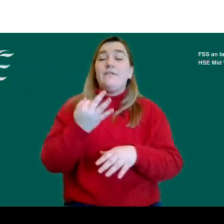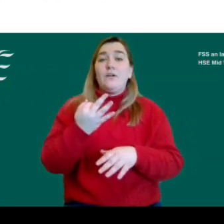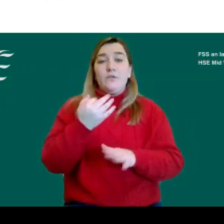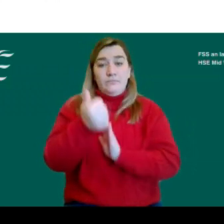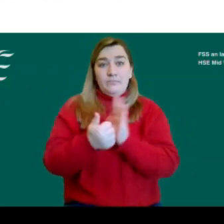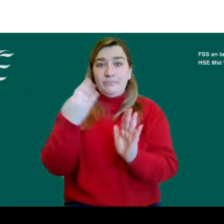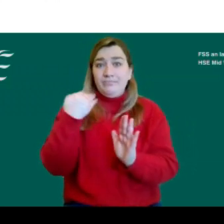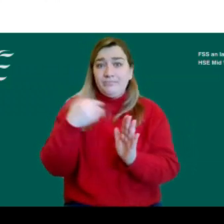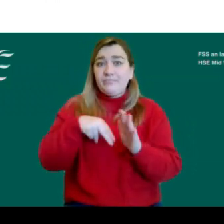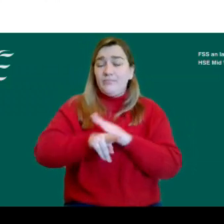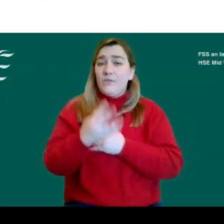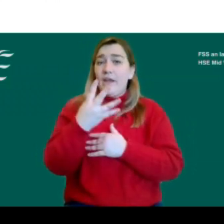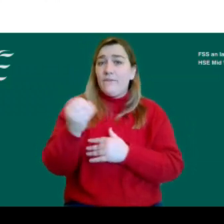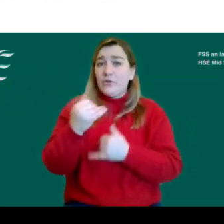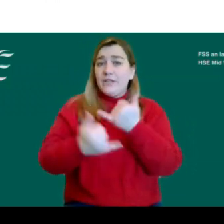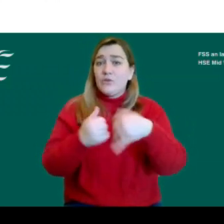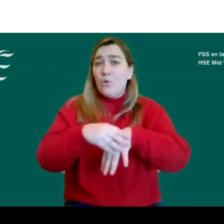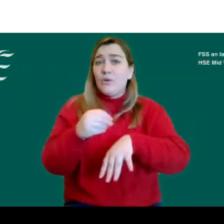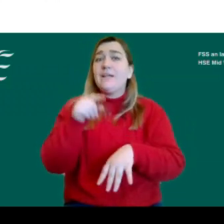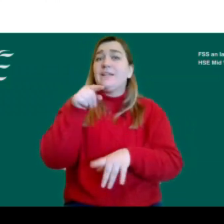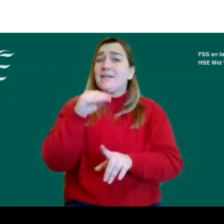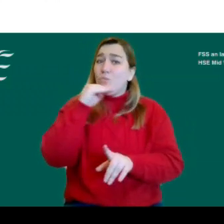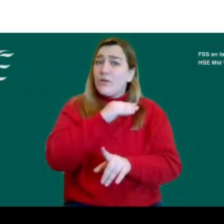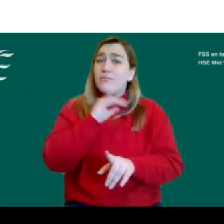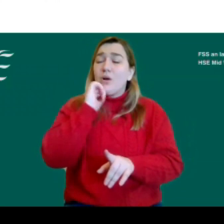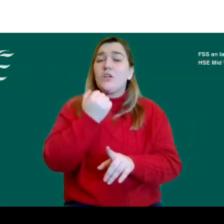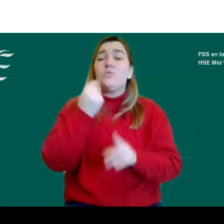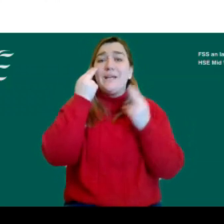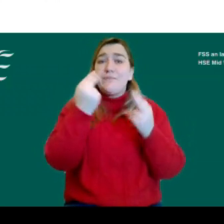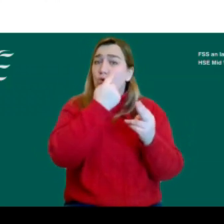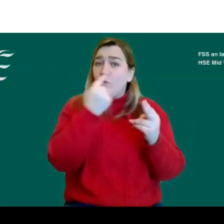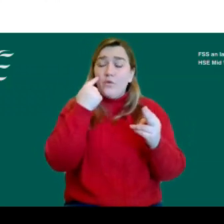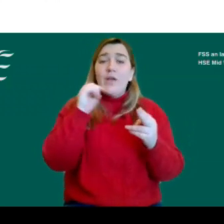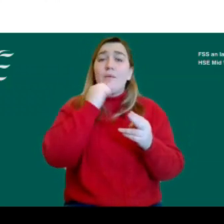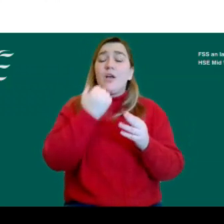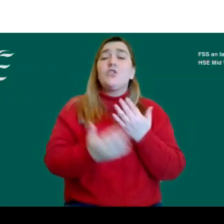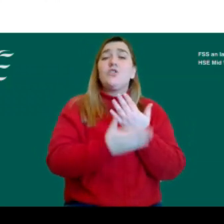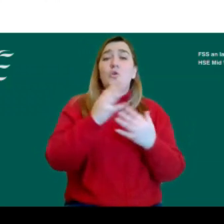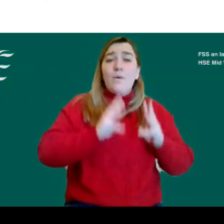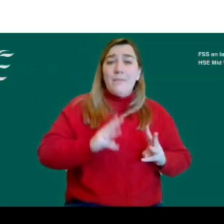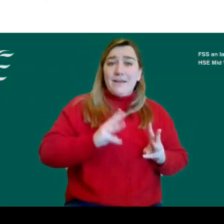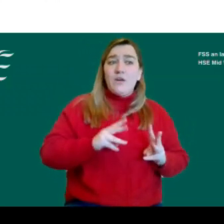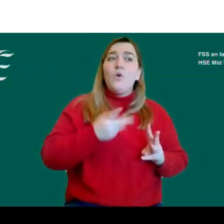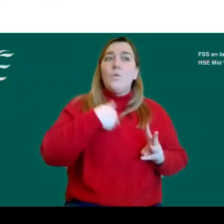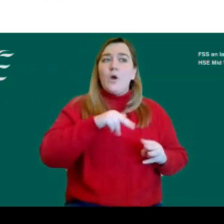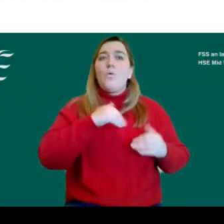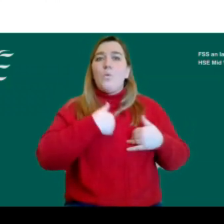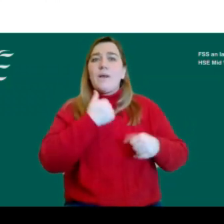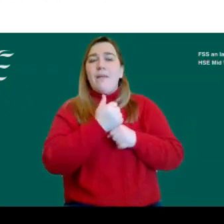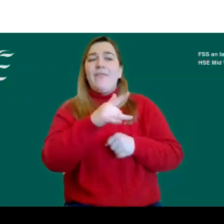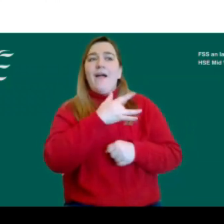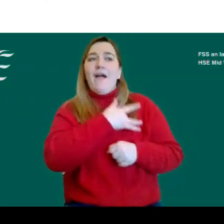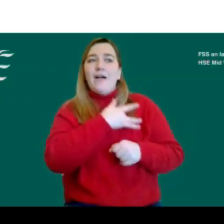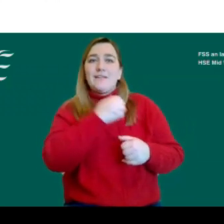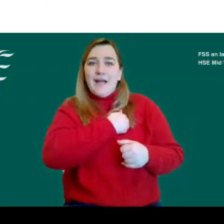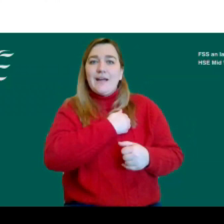those young women that go through that change under 40, we worry about their heart attack and stroke risk and their hip fracture risk in the future. And we really want to catch it and get them on higher